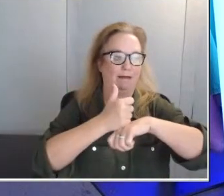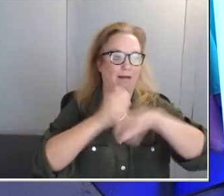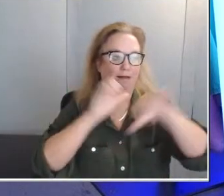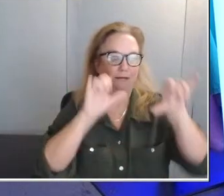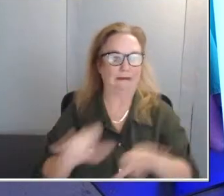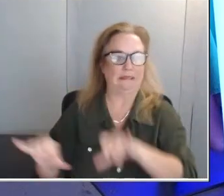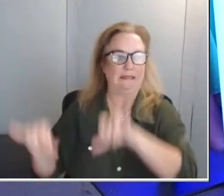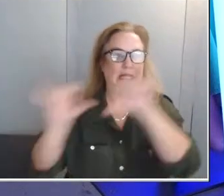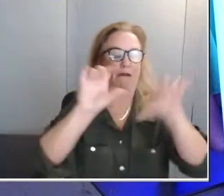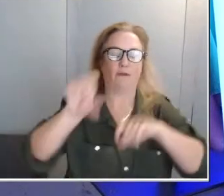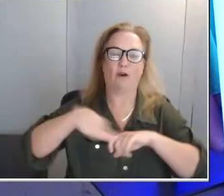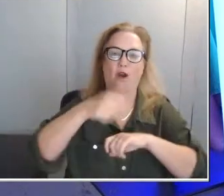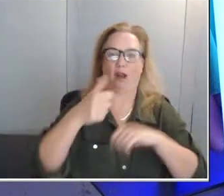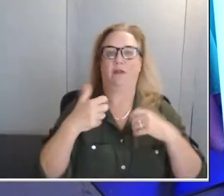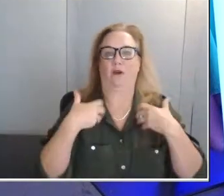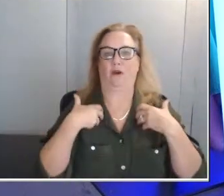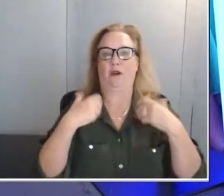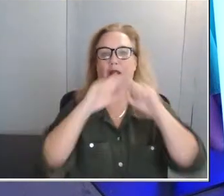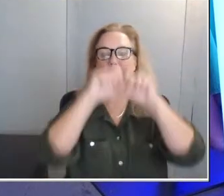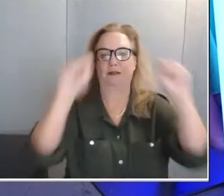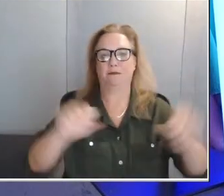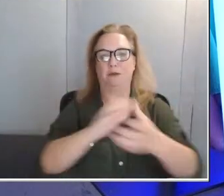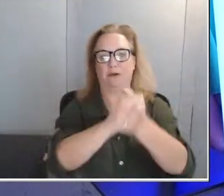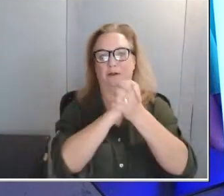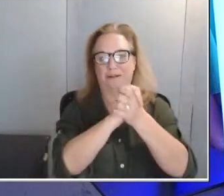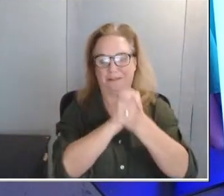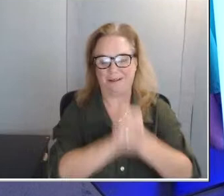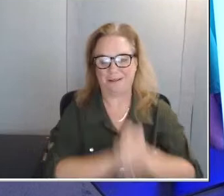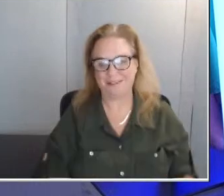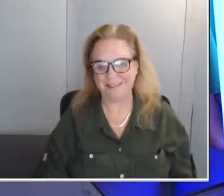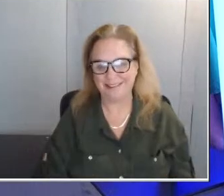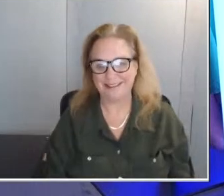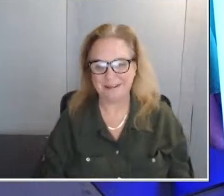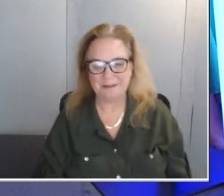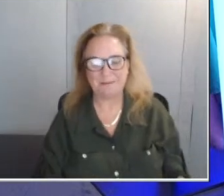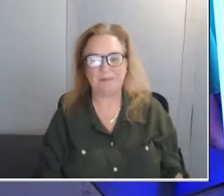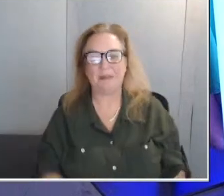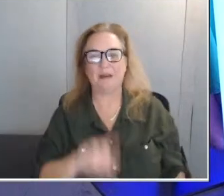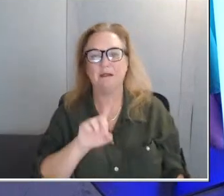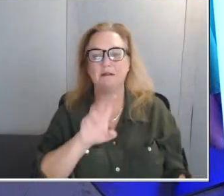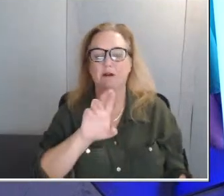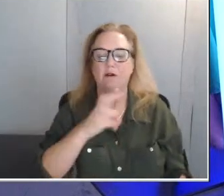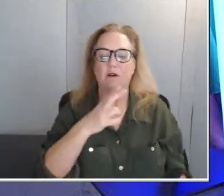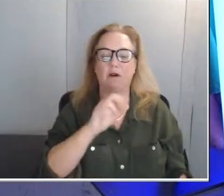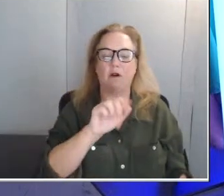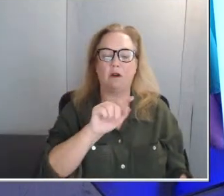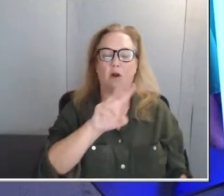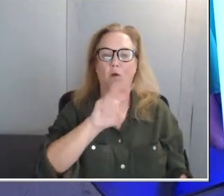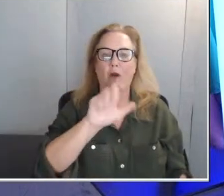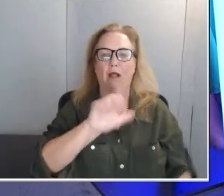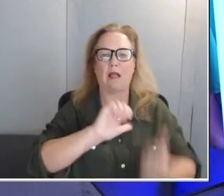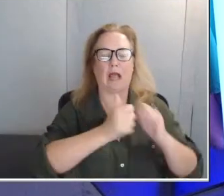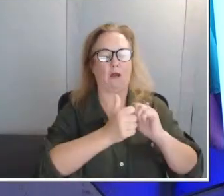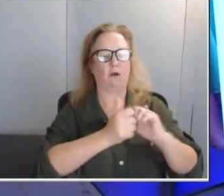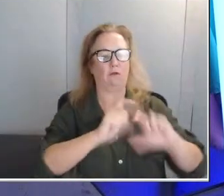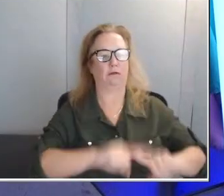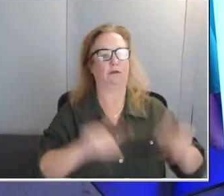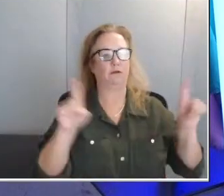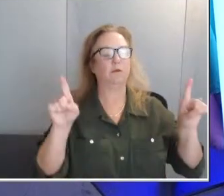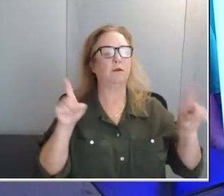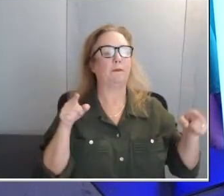systems and hospitals should achieve. So congratulations. Yeah, thank you. That's really cool. Dr. Hartwell, I want to get into this. How do you differentiate